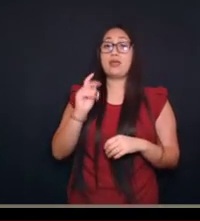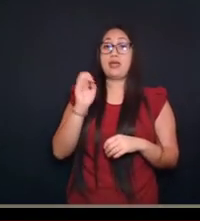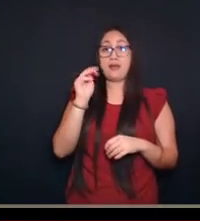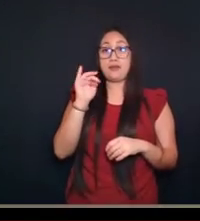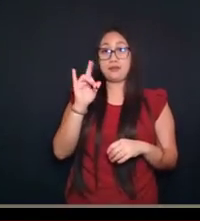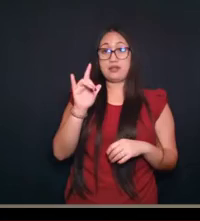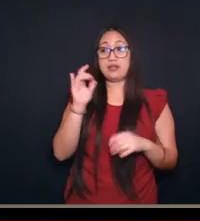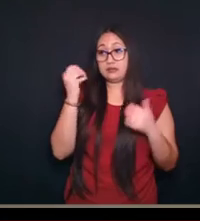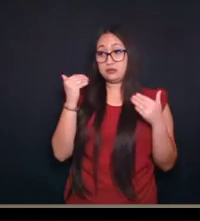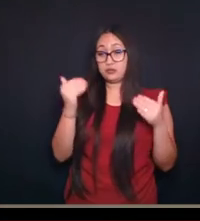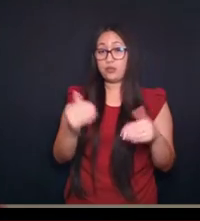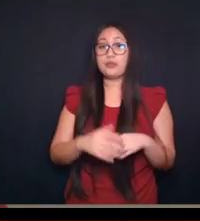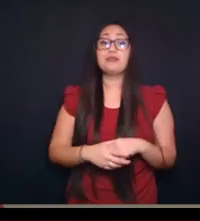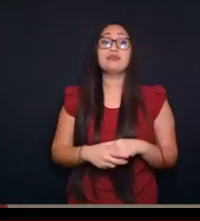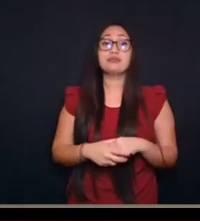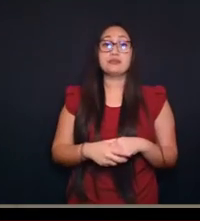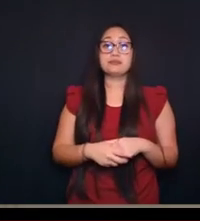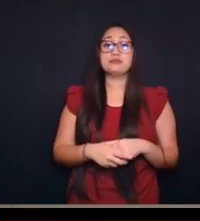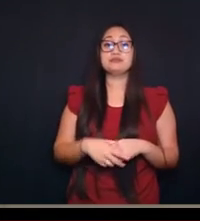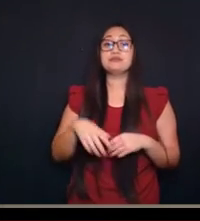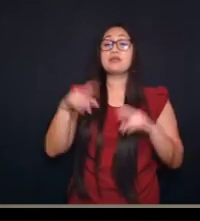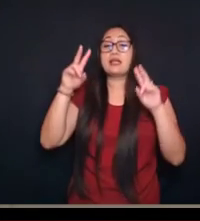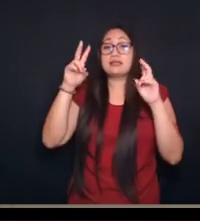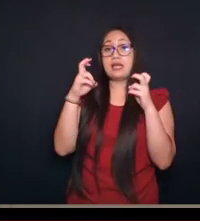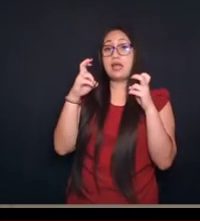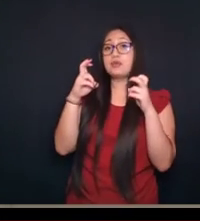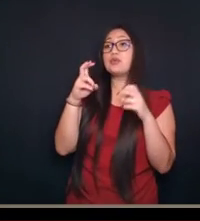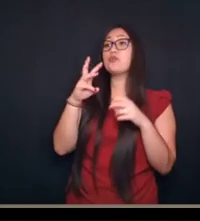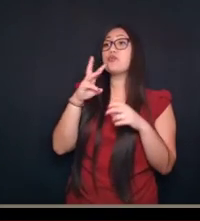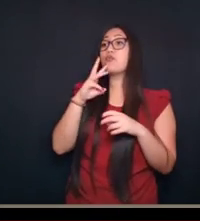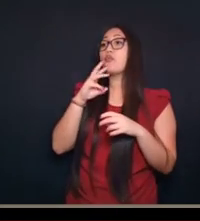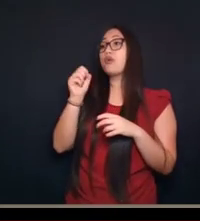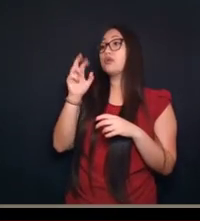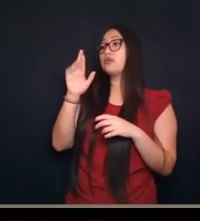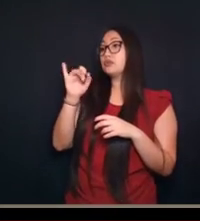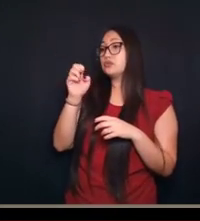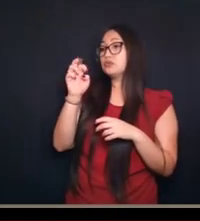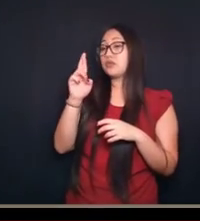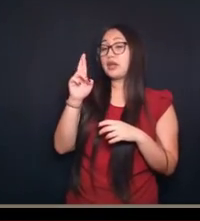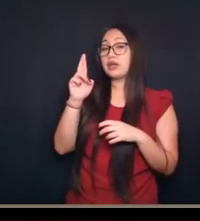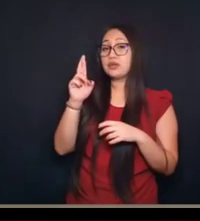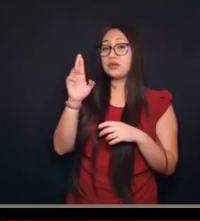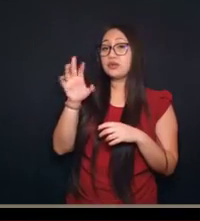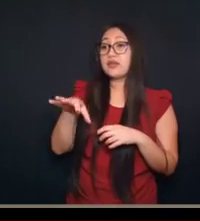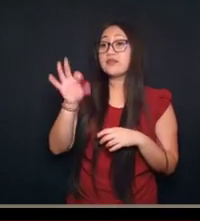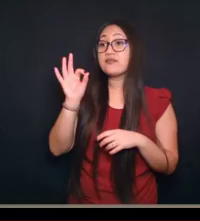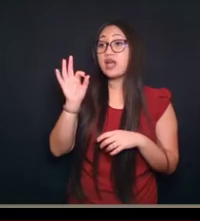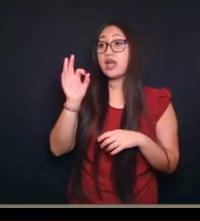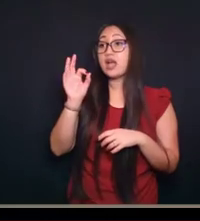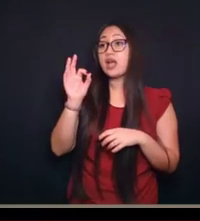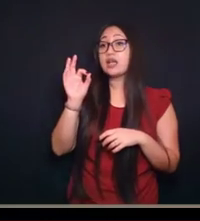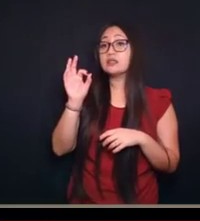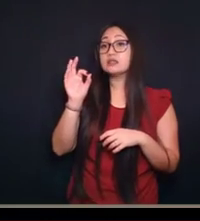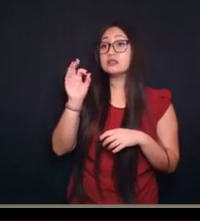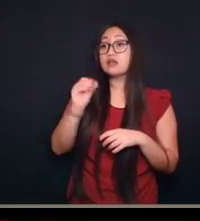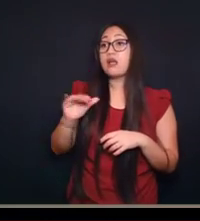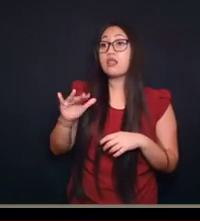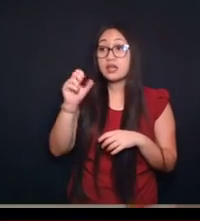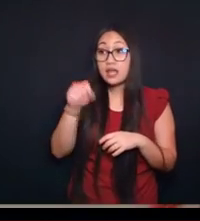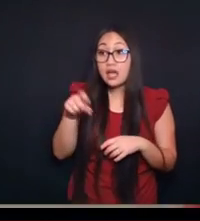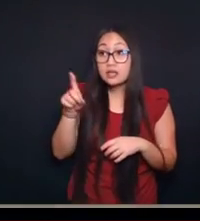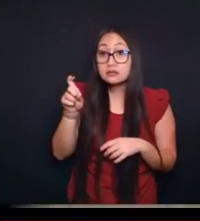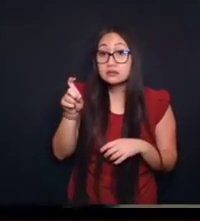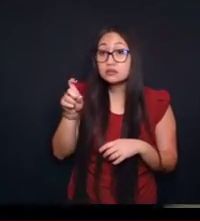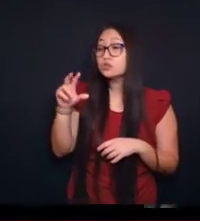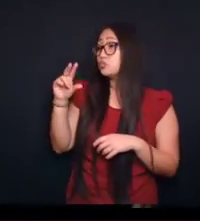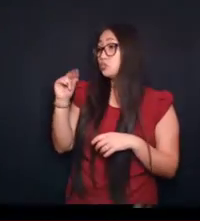is Water Striders, would you find a water strider on land? No, because